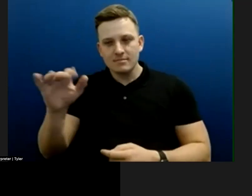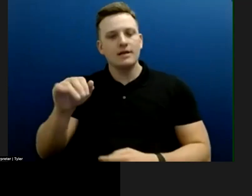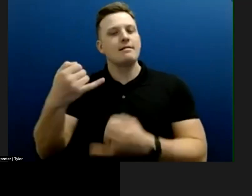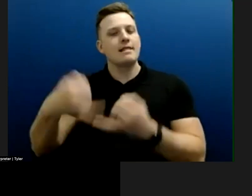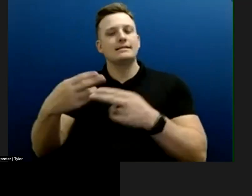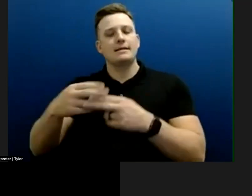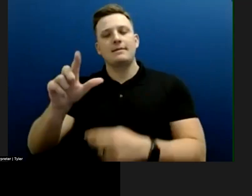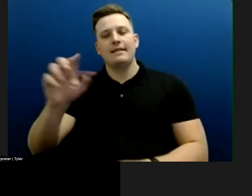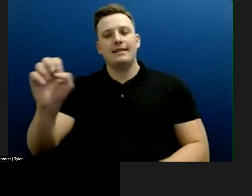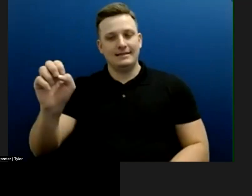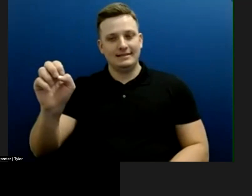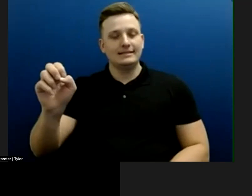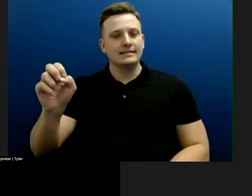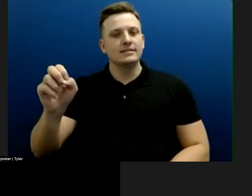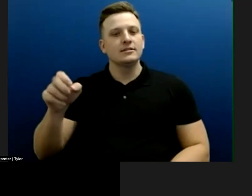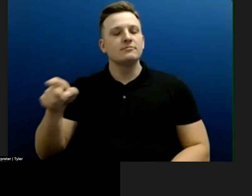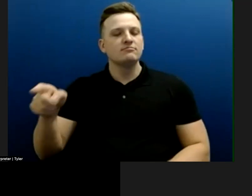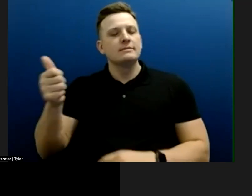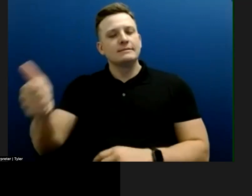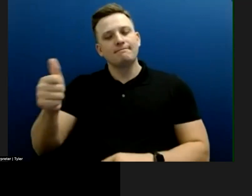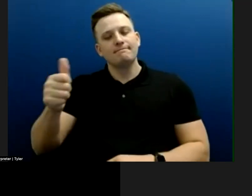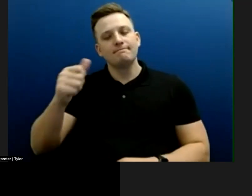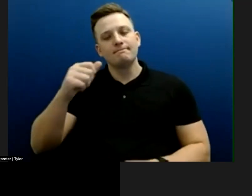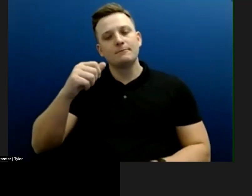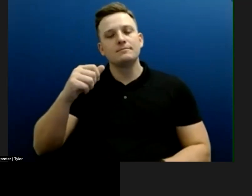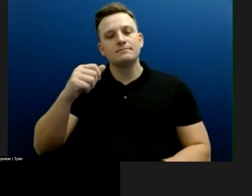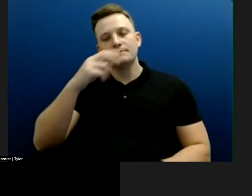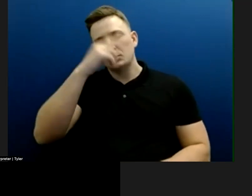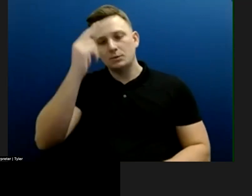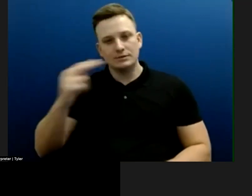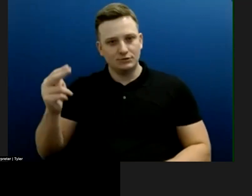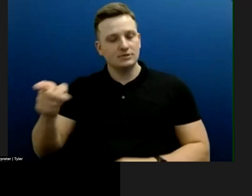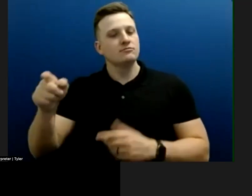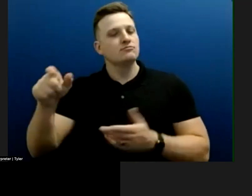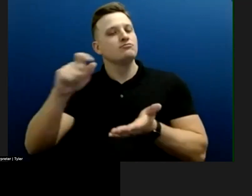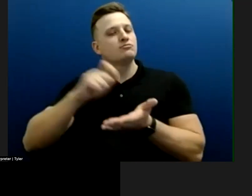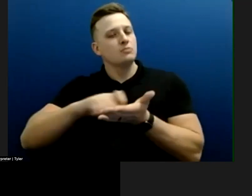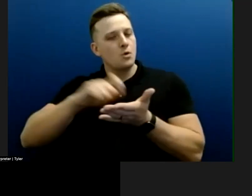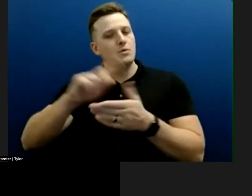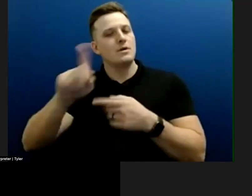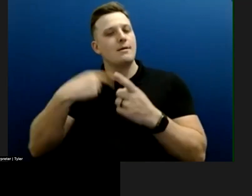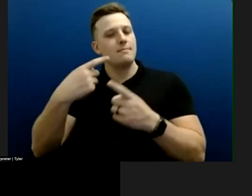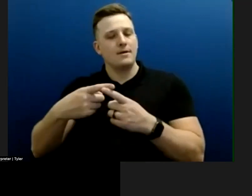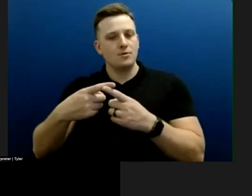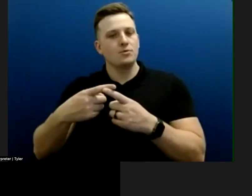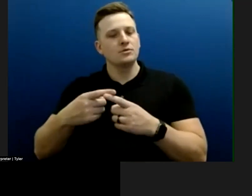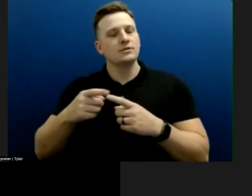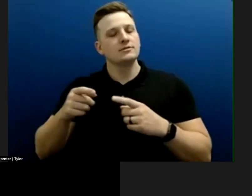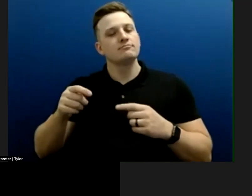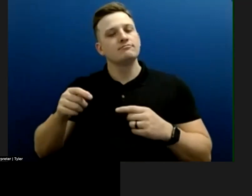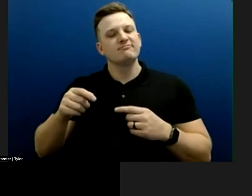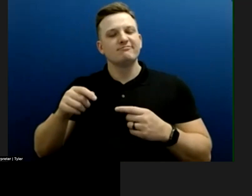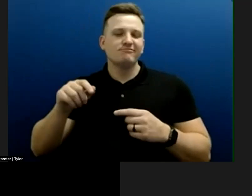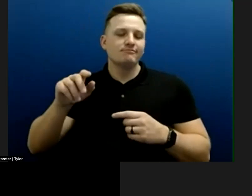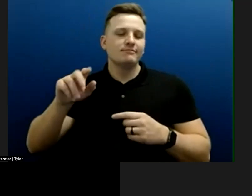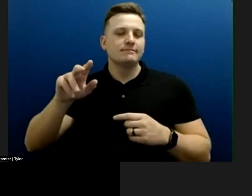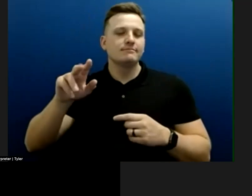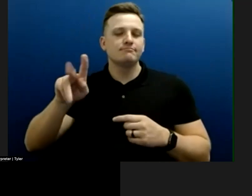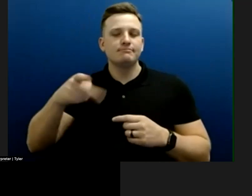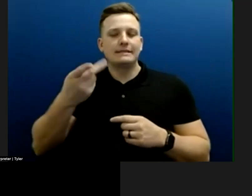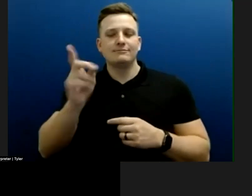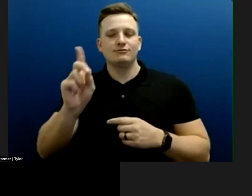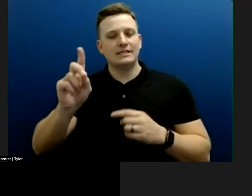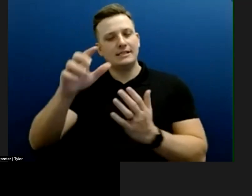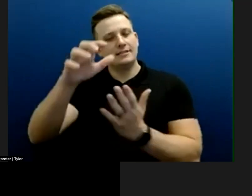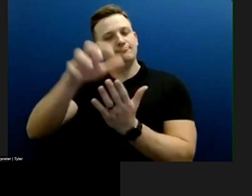colleague, and he wrote a thesis about improvisation, and he used